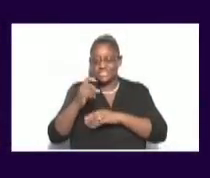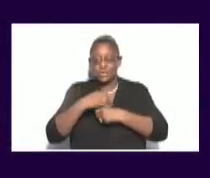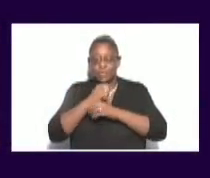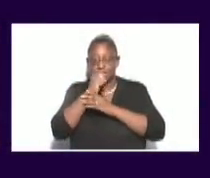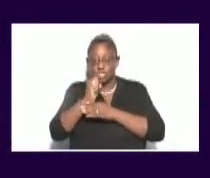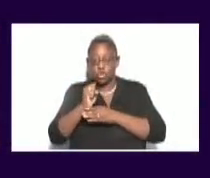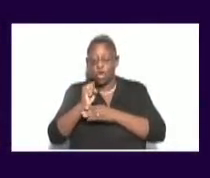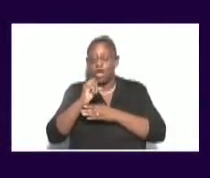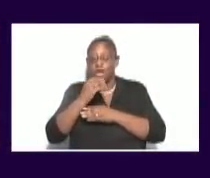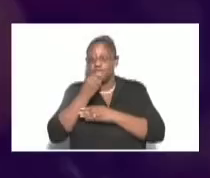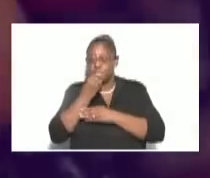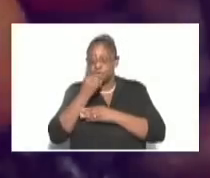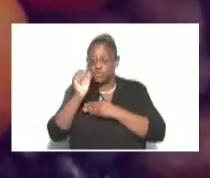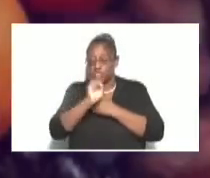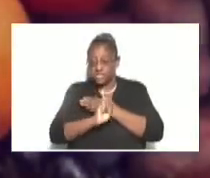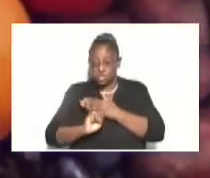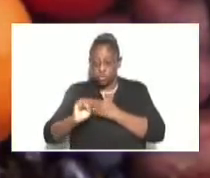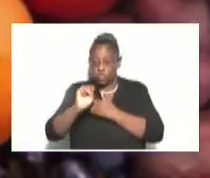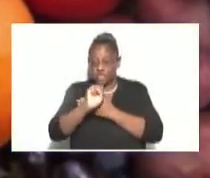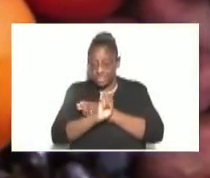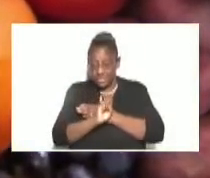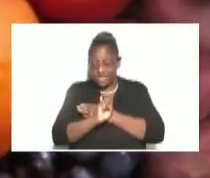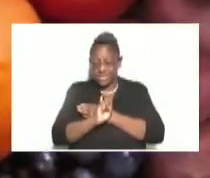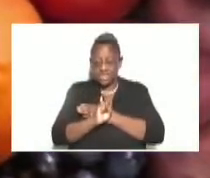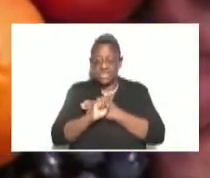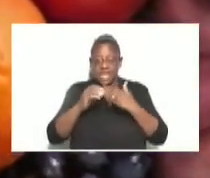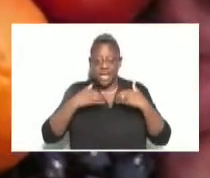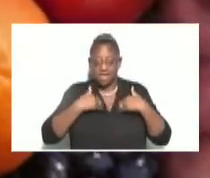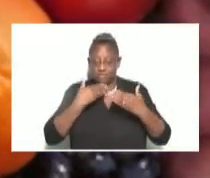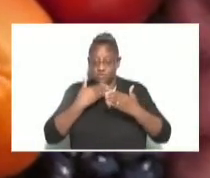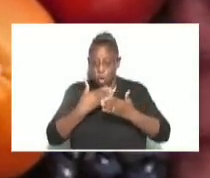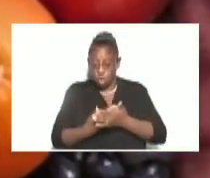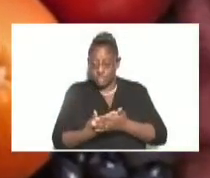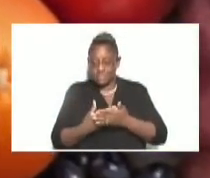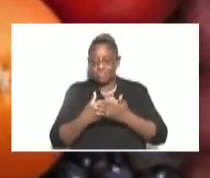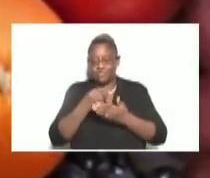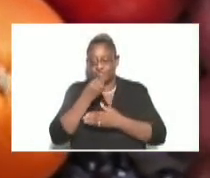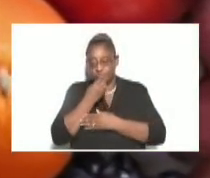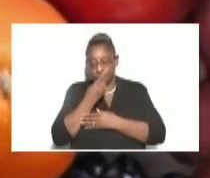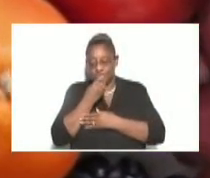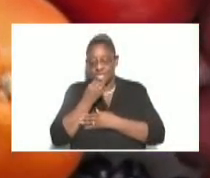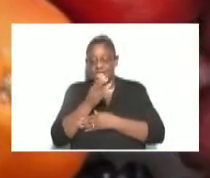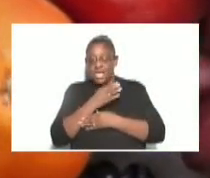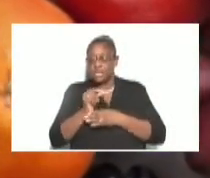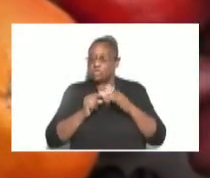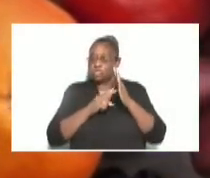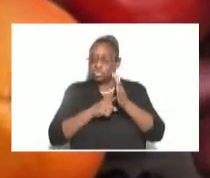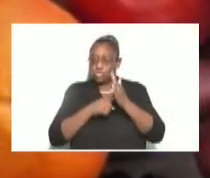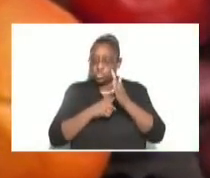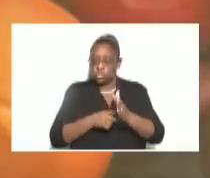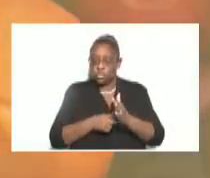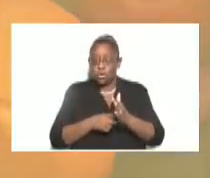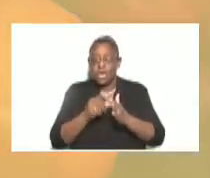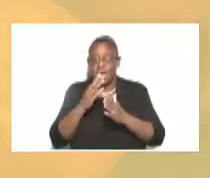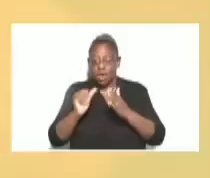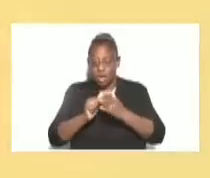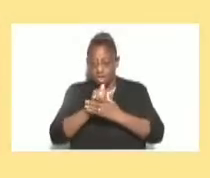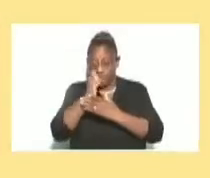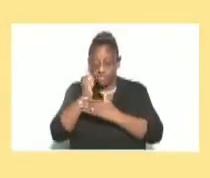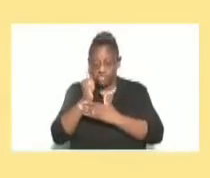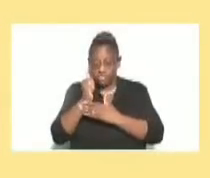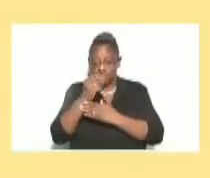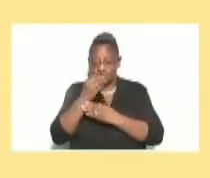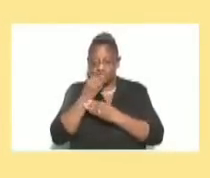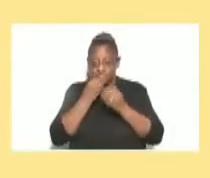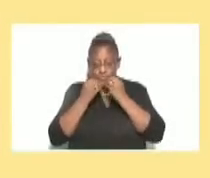food security and everyone's access to wholesome food. Additionally, it emphasizes how crucial sustainable agriculture and food